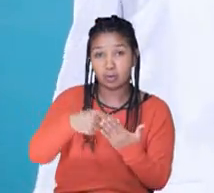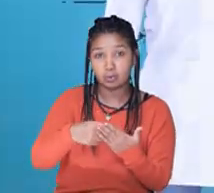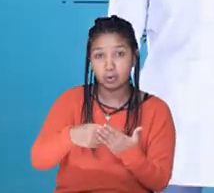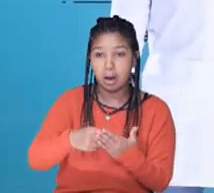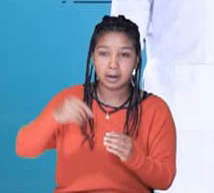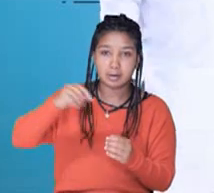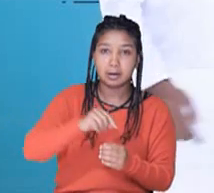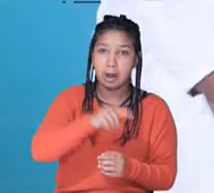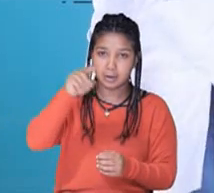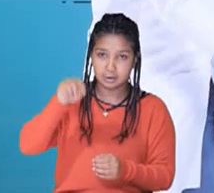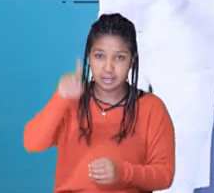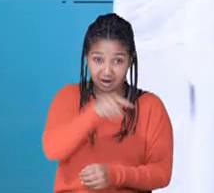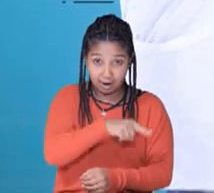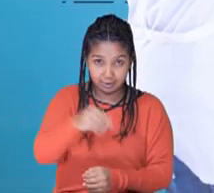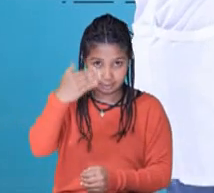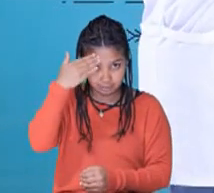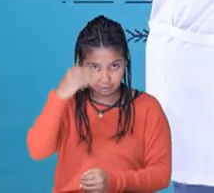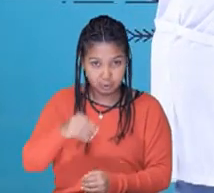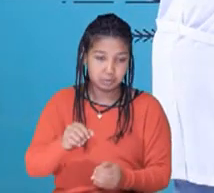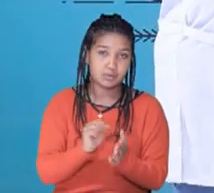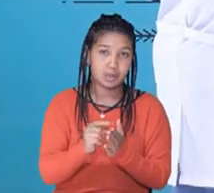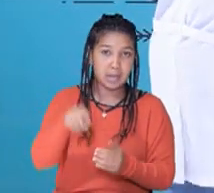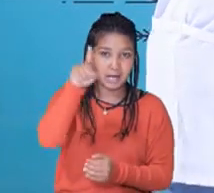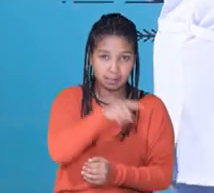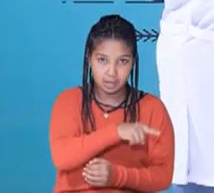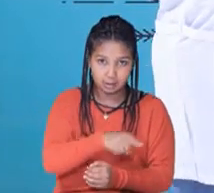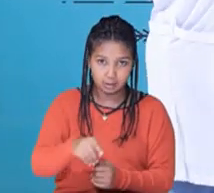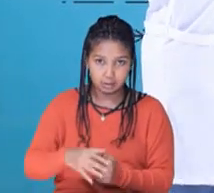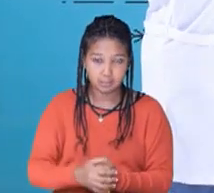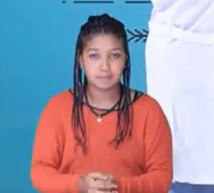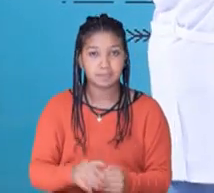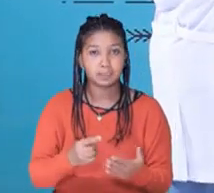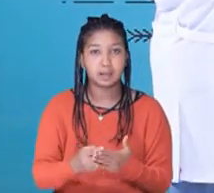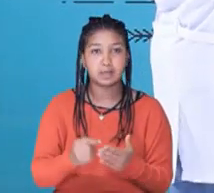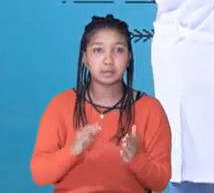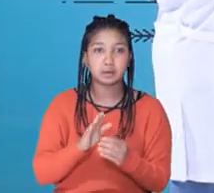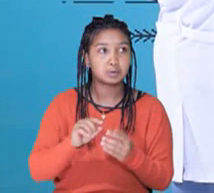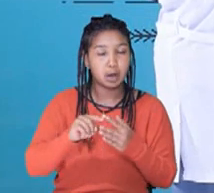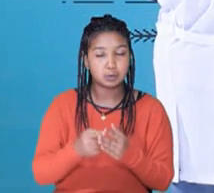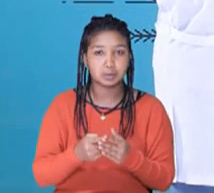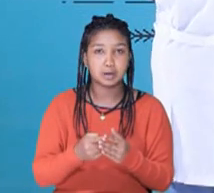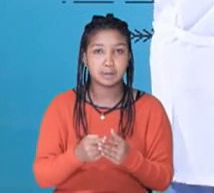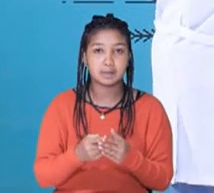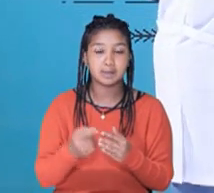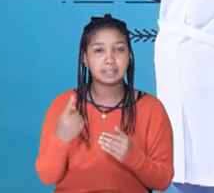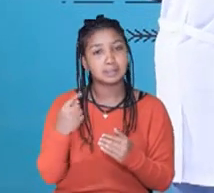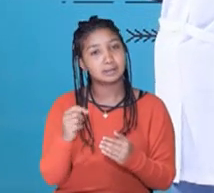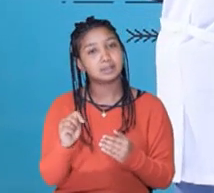an inclined plane? On an inclined plane. Suppose here you have inclined plane, and let's try to determine